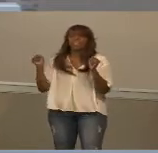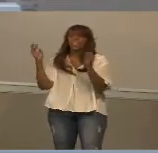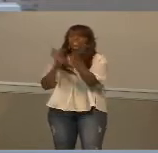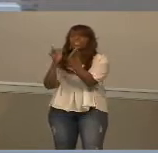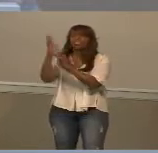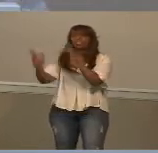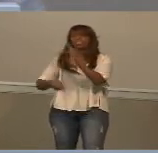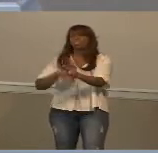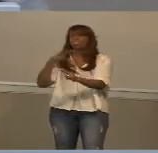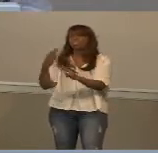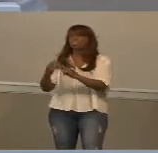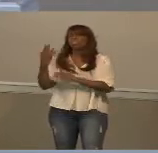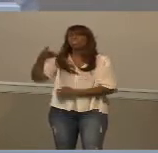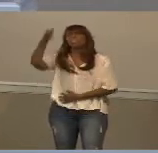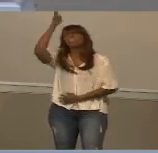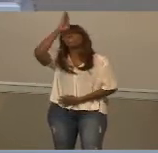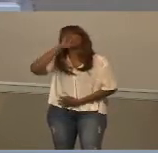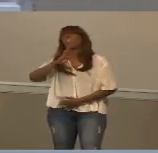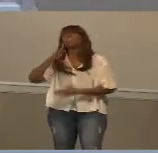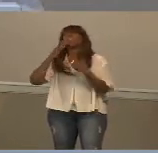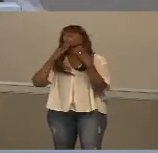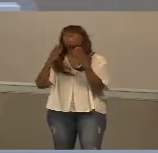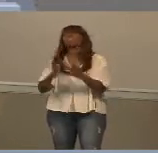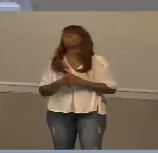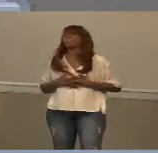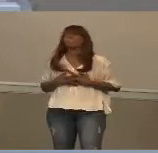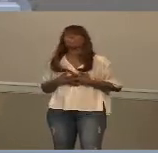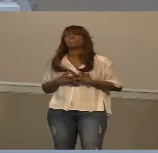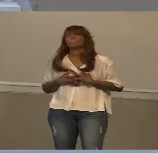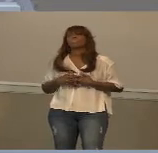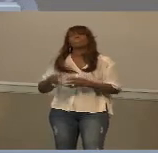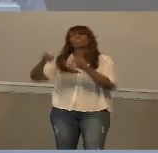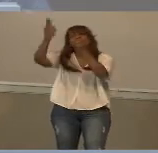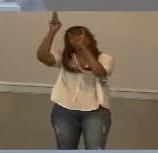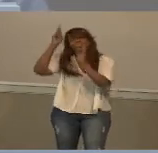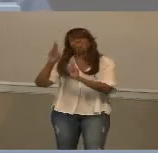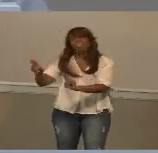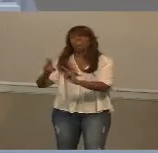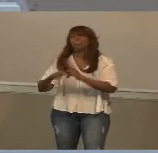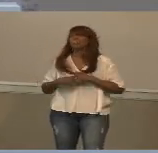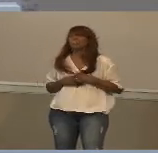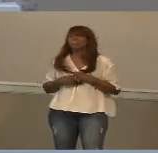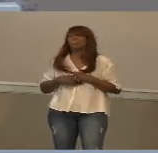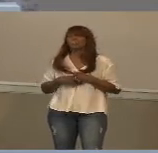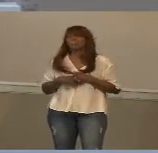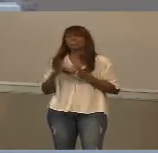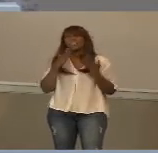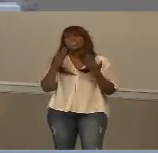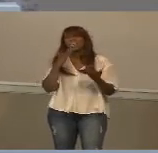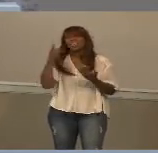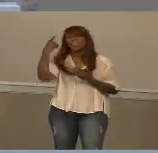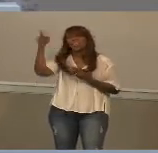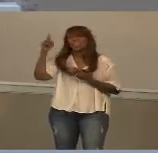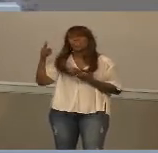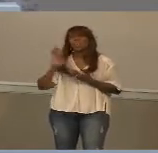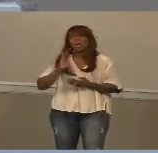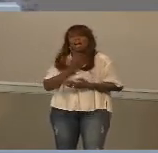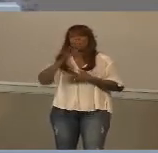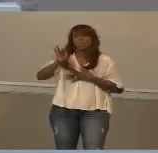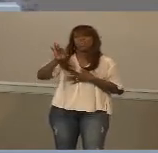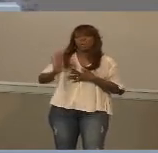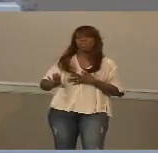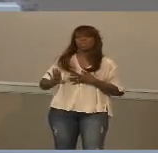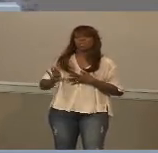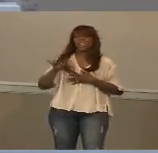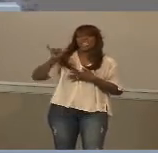of Jesus? God, we want to thank you today. We want to bless you, oh God. We thank you, oh God, for the angel of this house, our pastor, oh